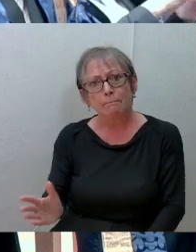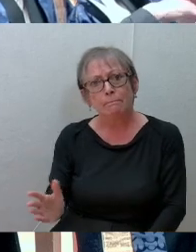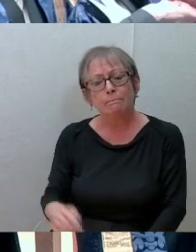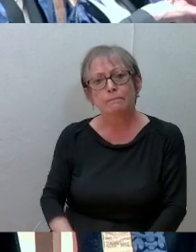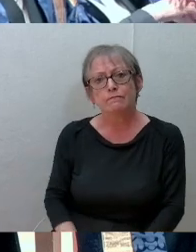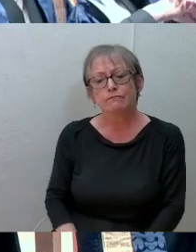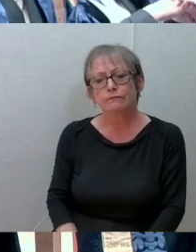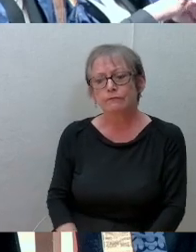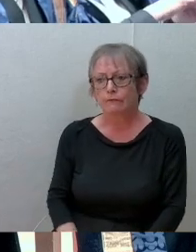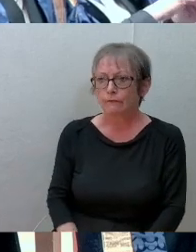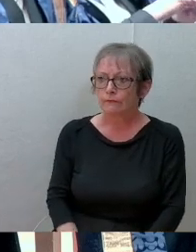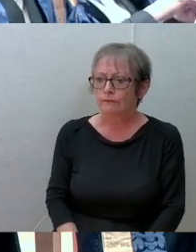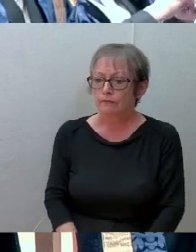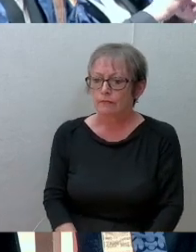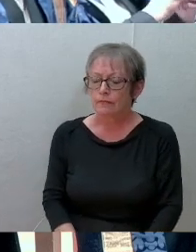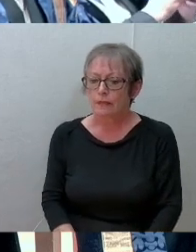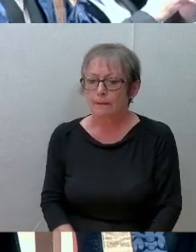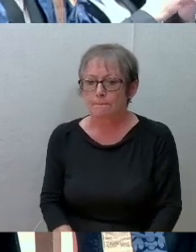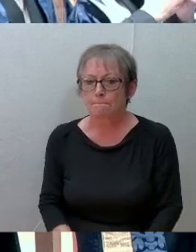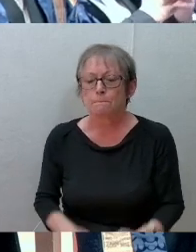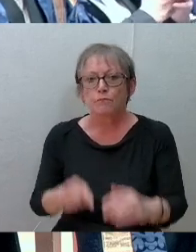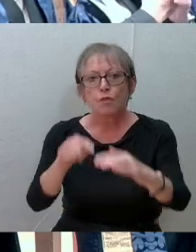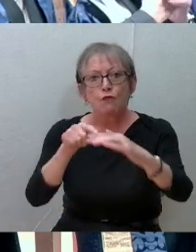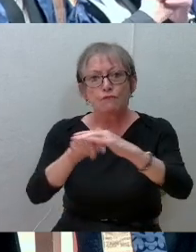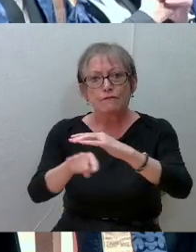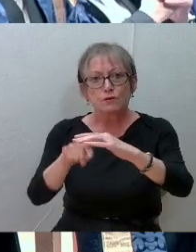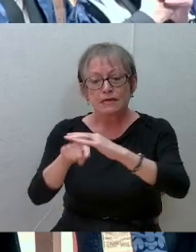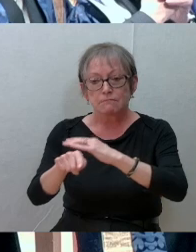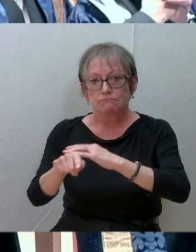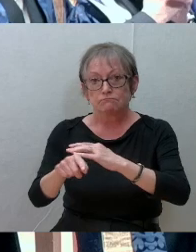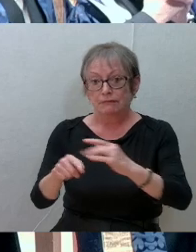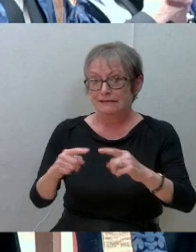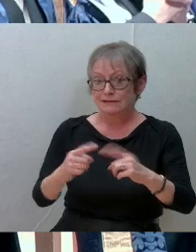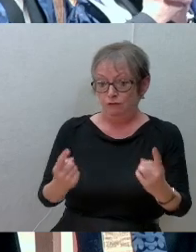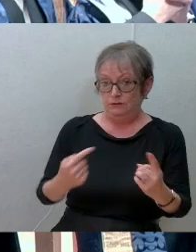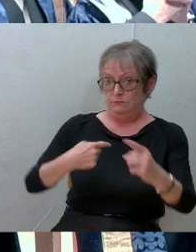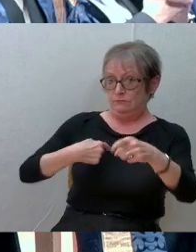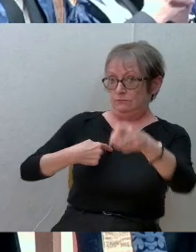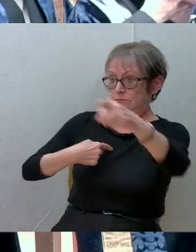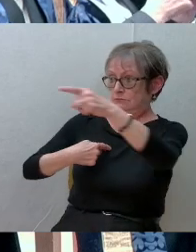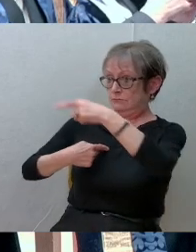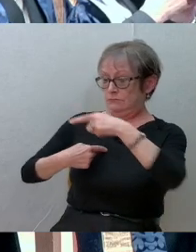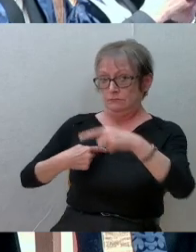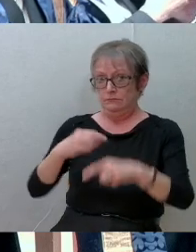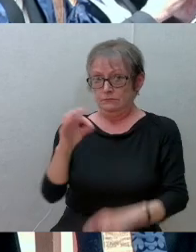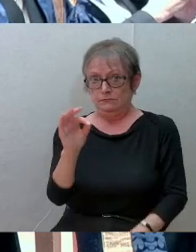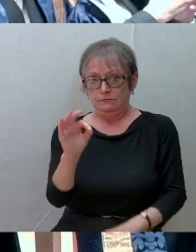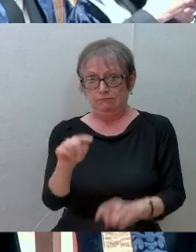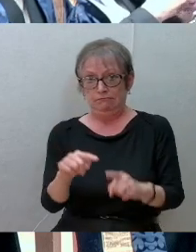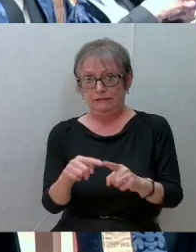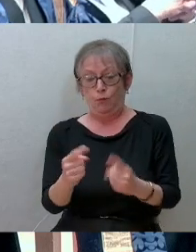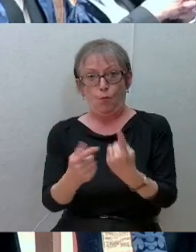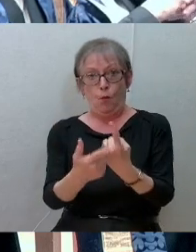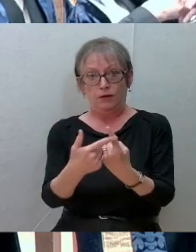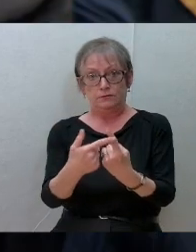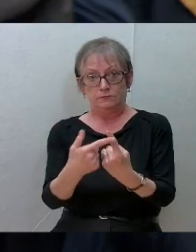There's no difference between refugees and between you and I. The only difference is that